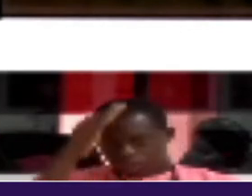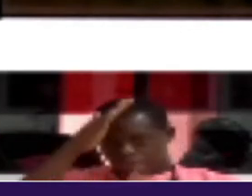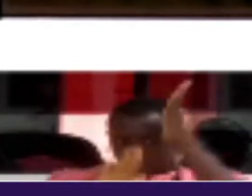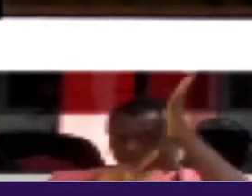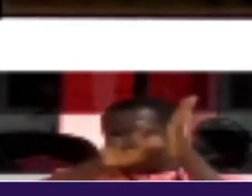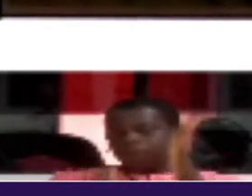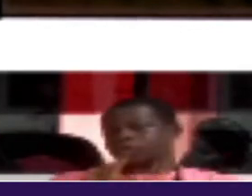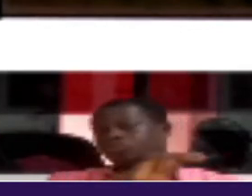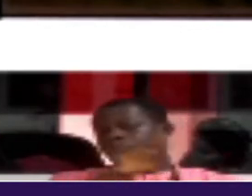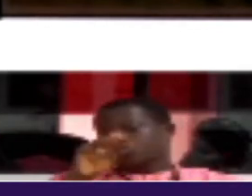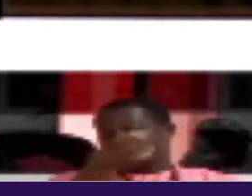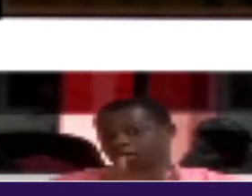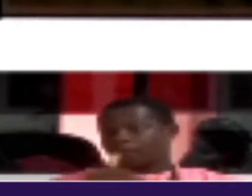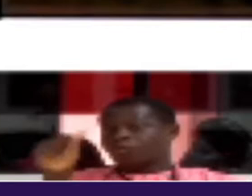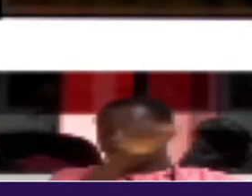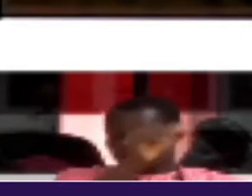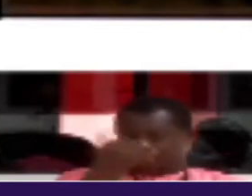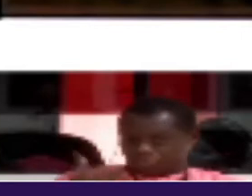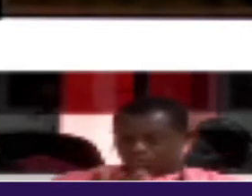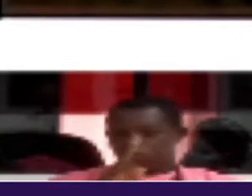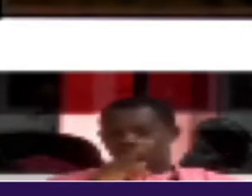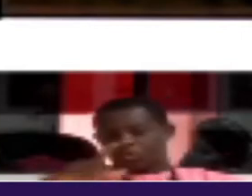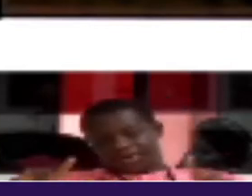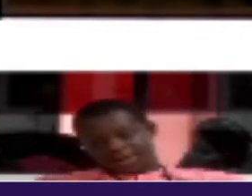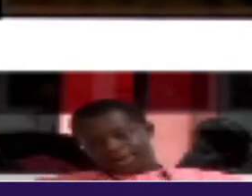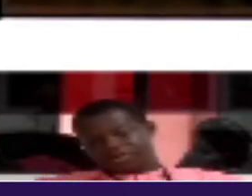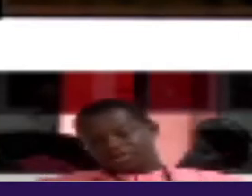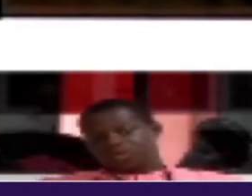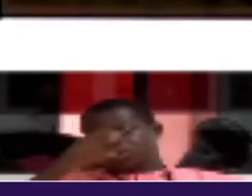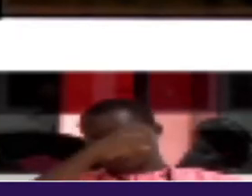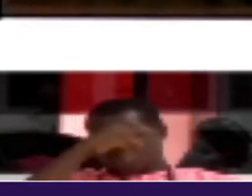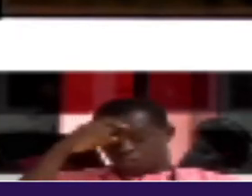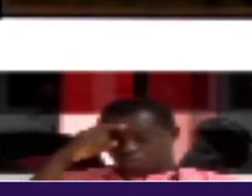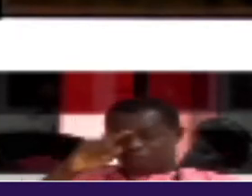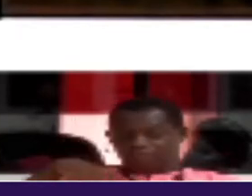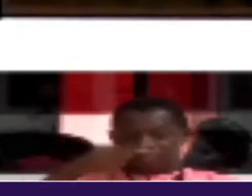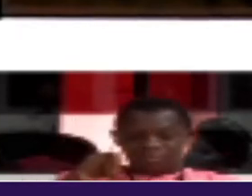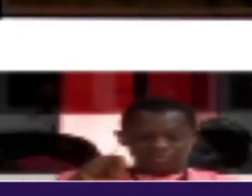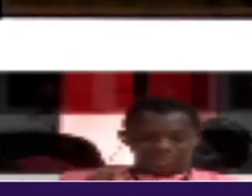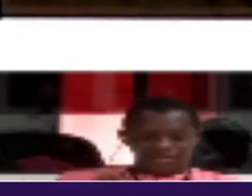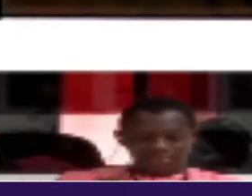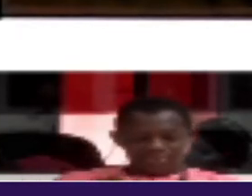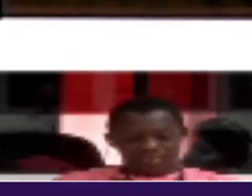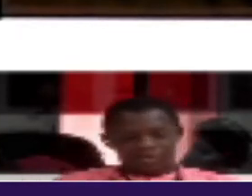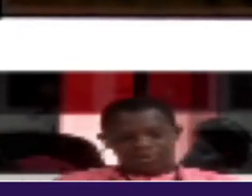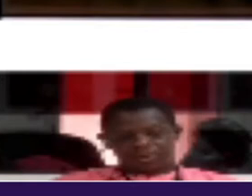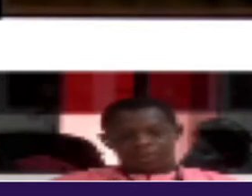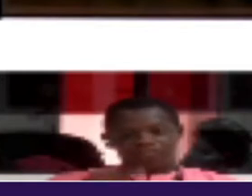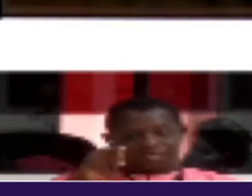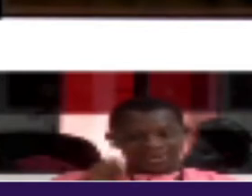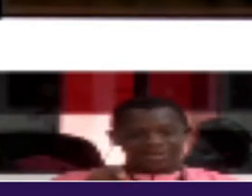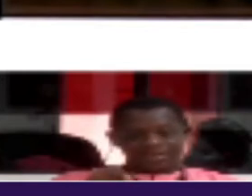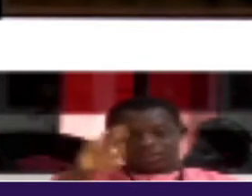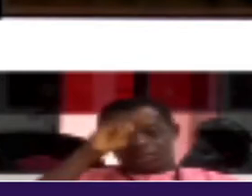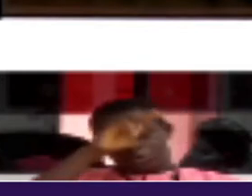are people who are ready to work for this, like, for the